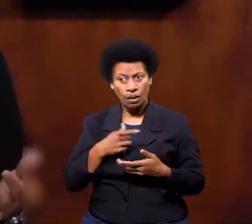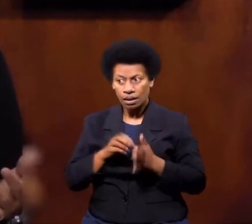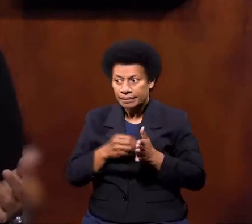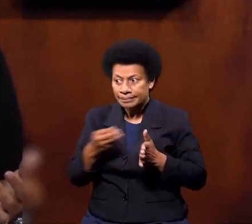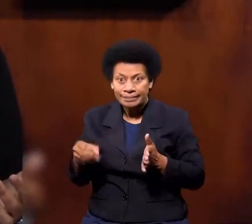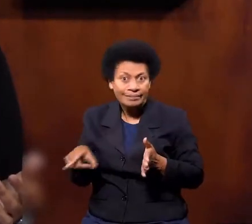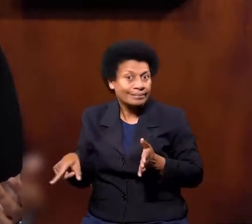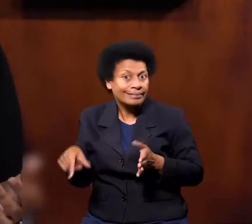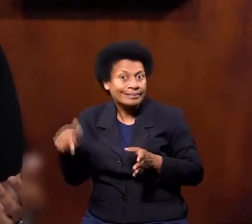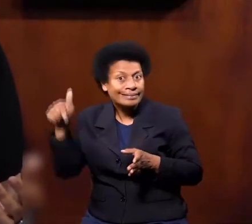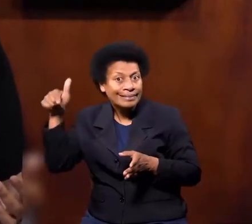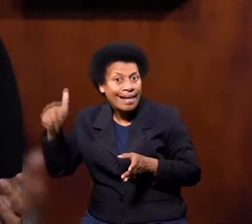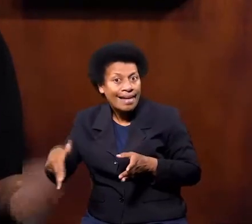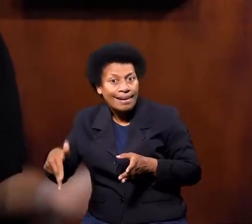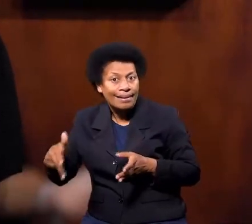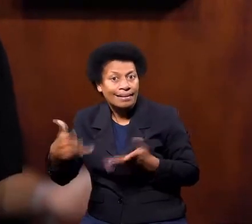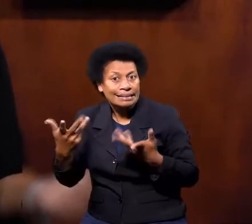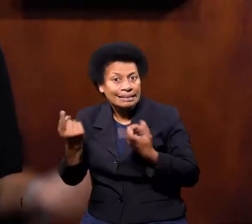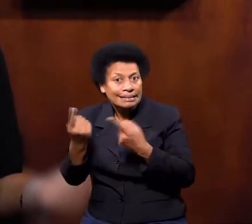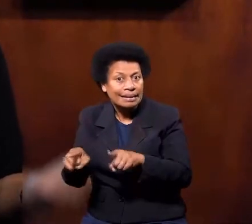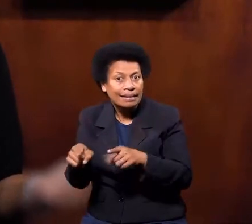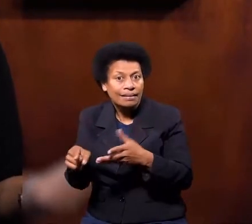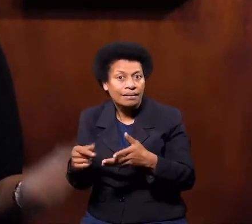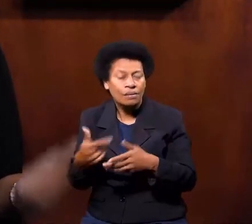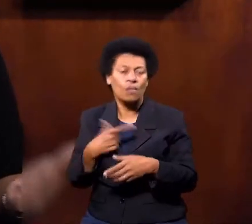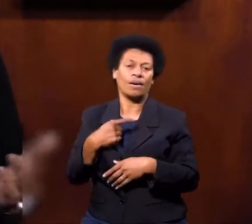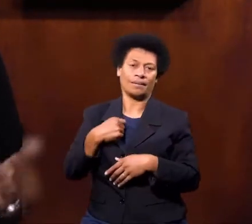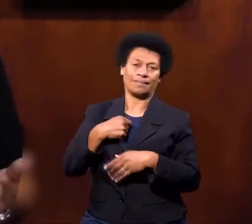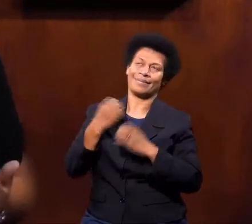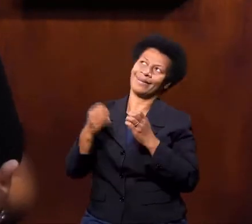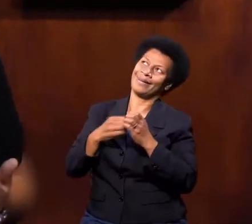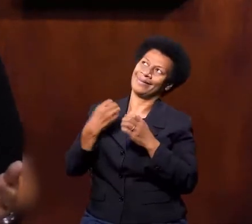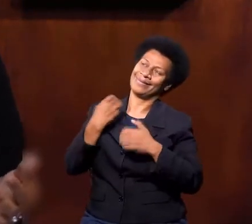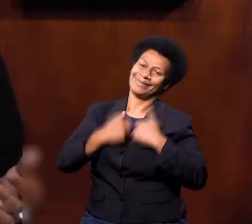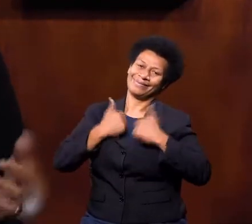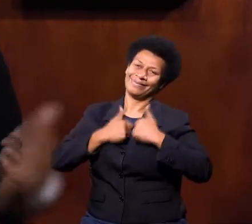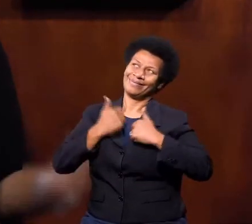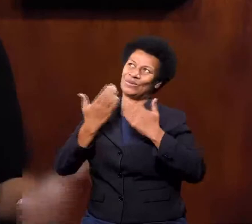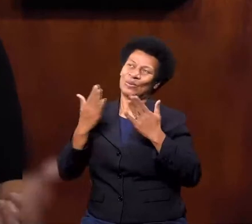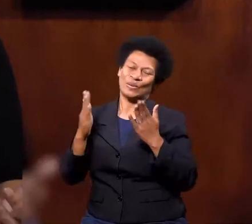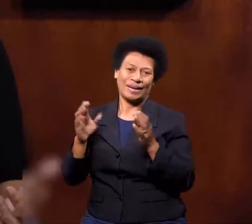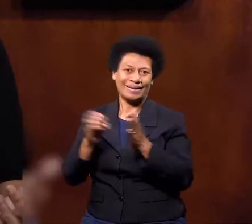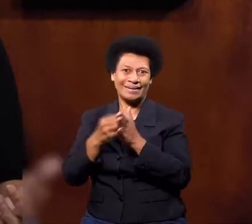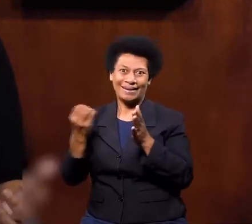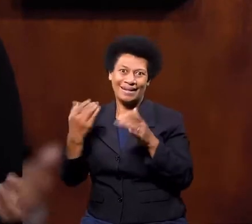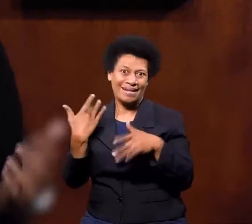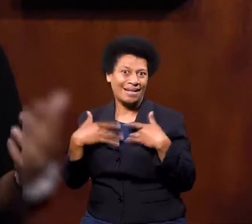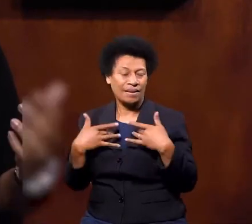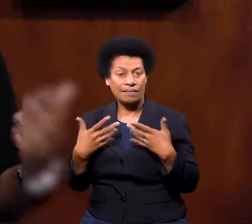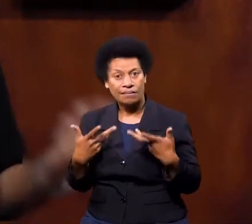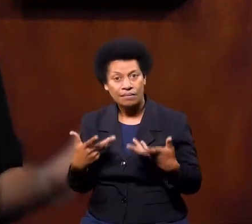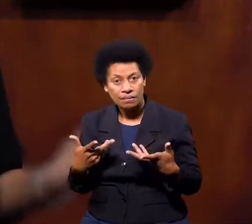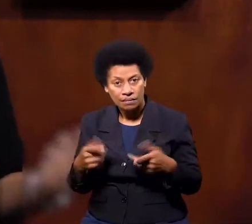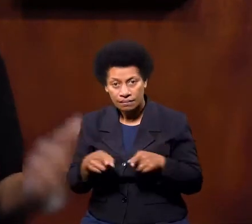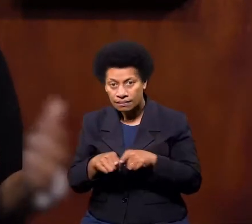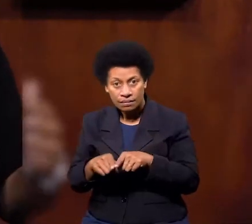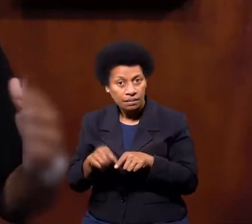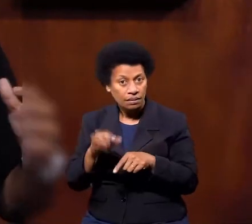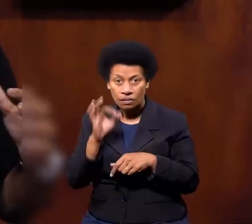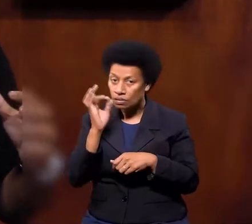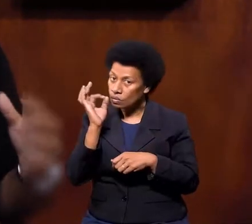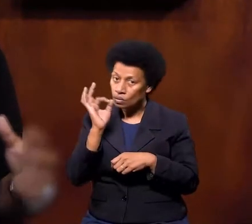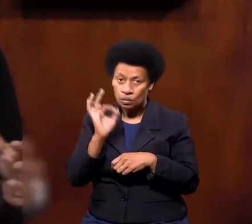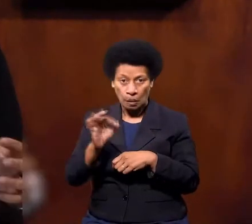fear of eternal death? And just because we want to enjoy eternal life? If that is our case, then I told them we are